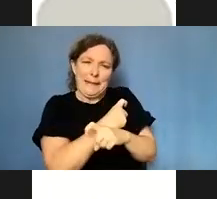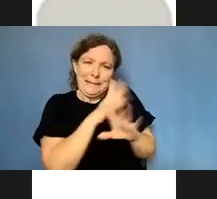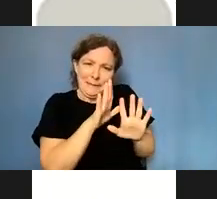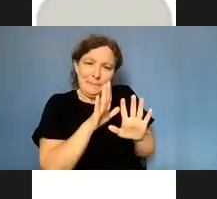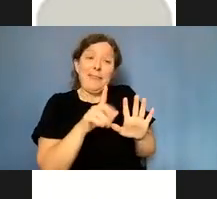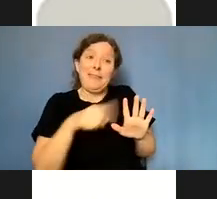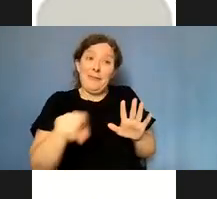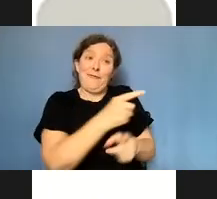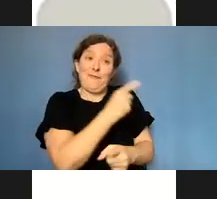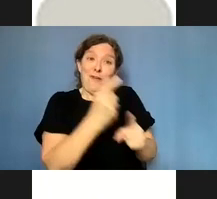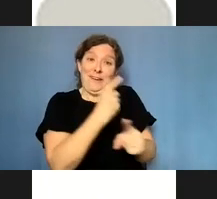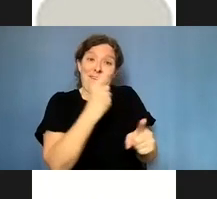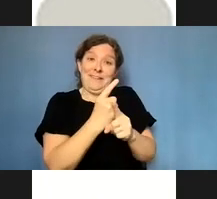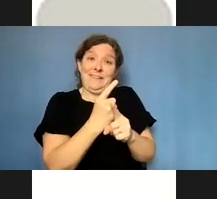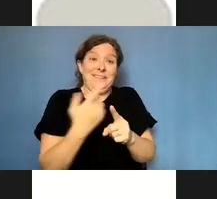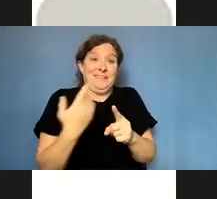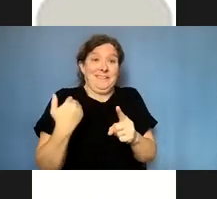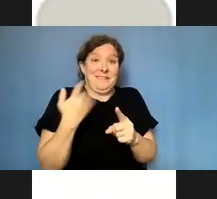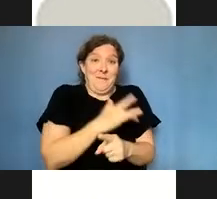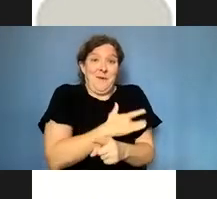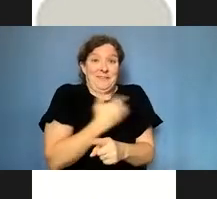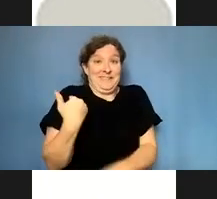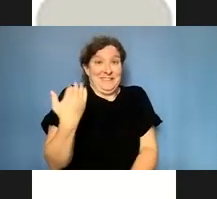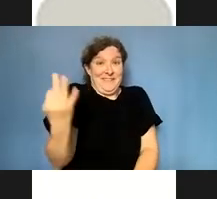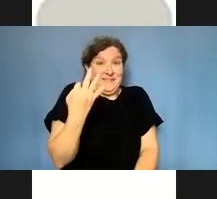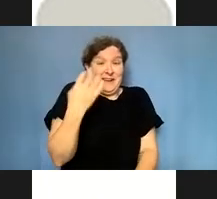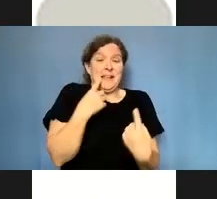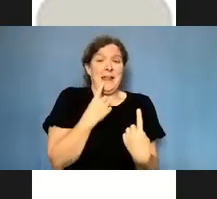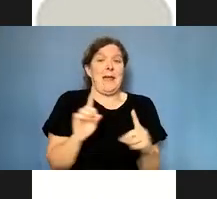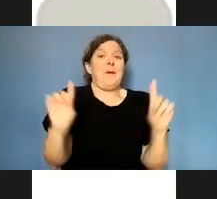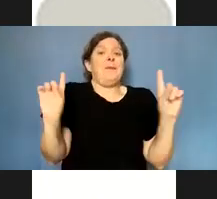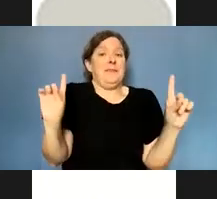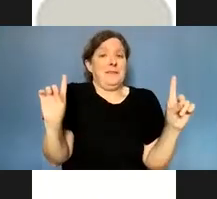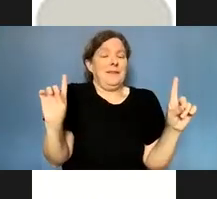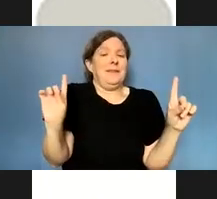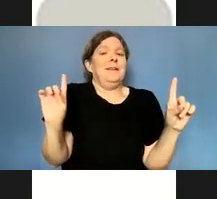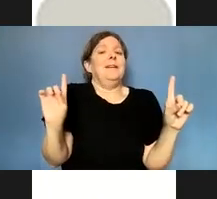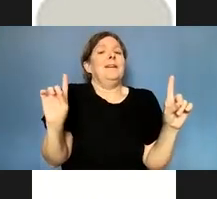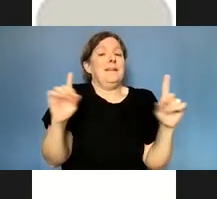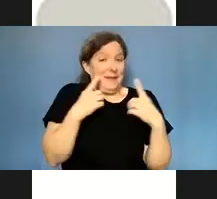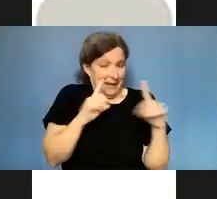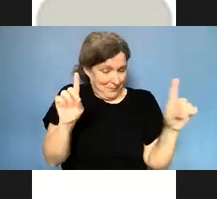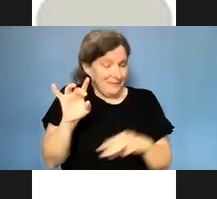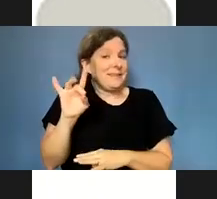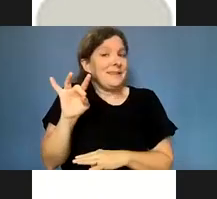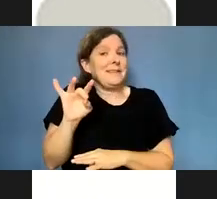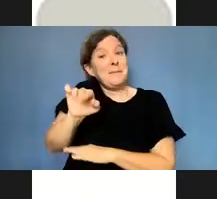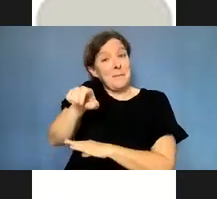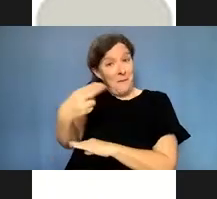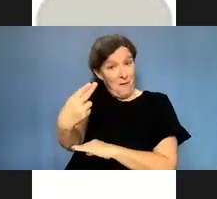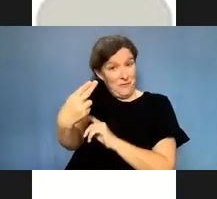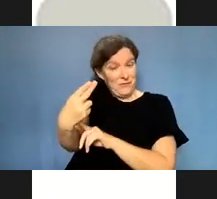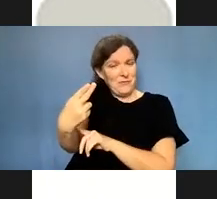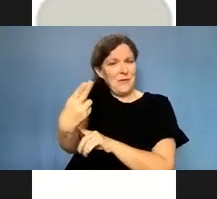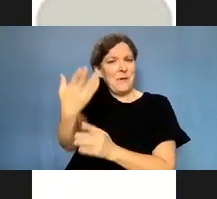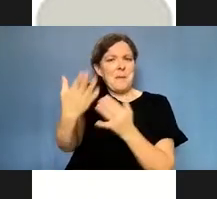that the province did make an announcement on Friday that states that in March, there may be